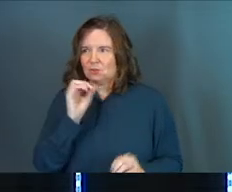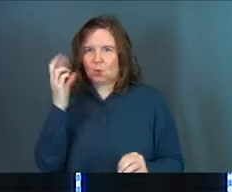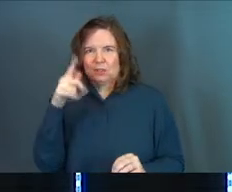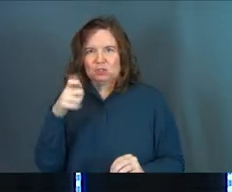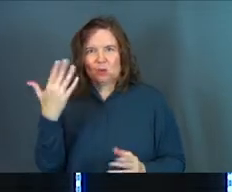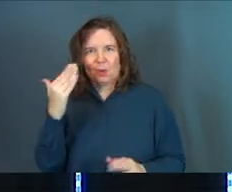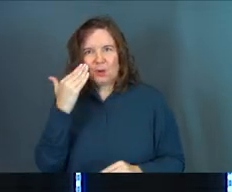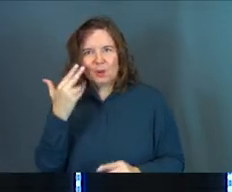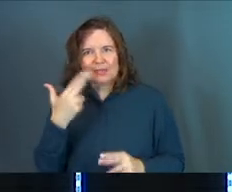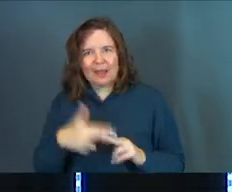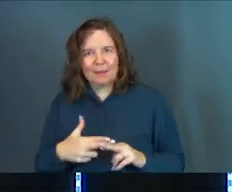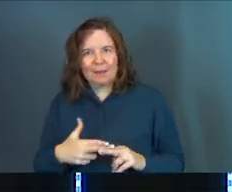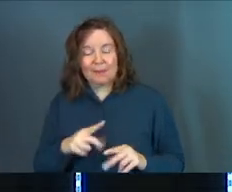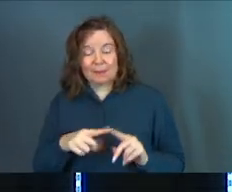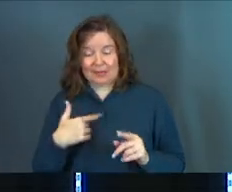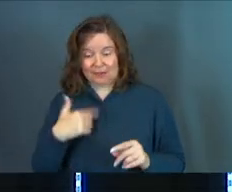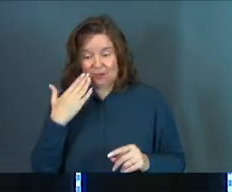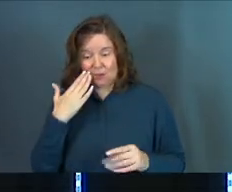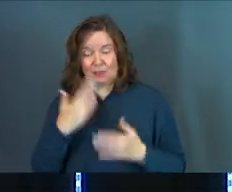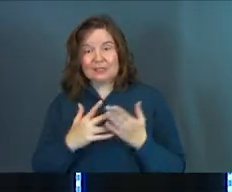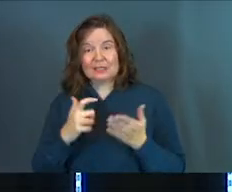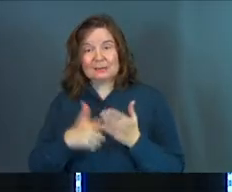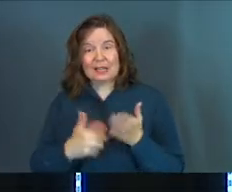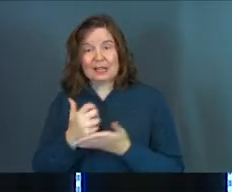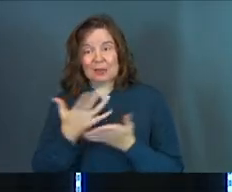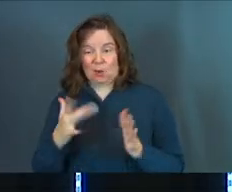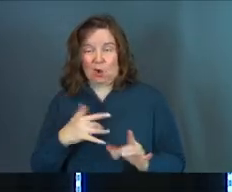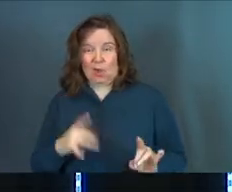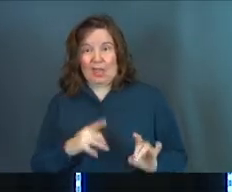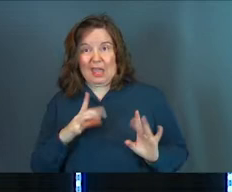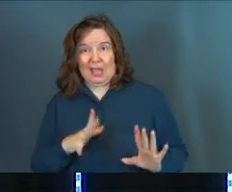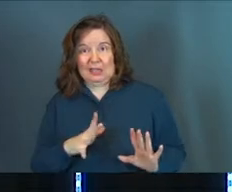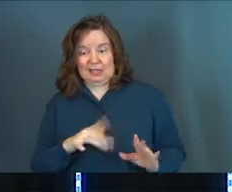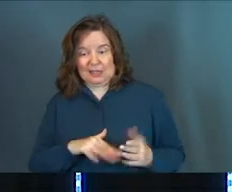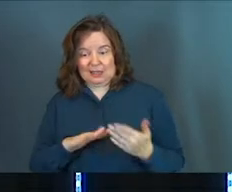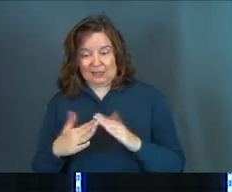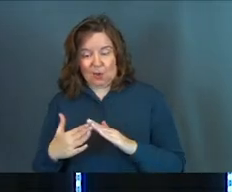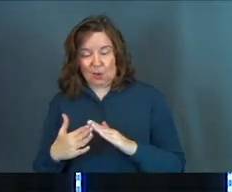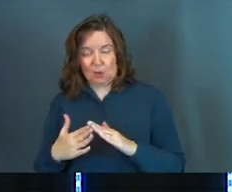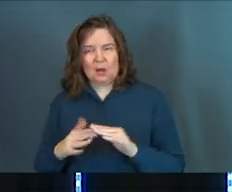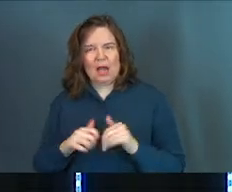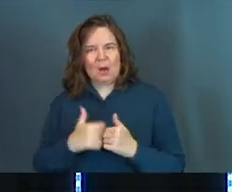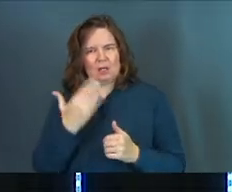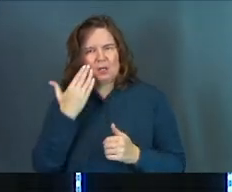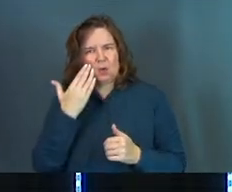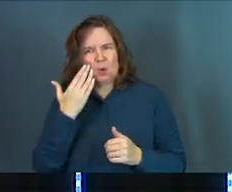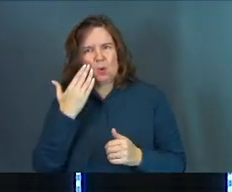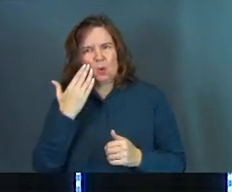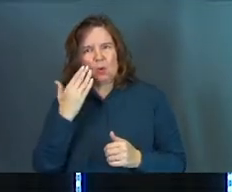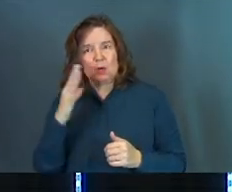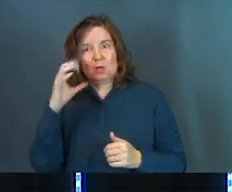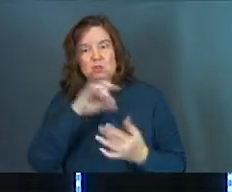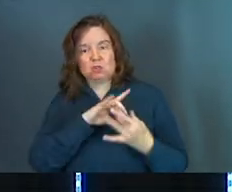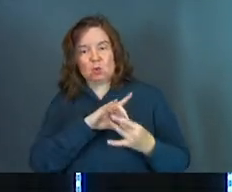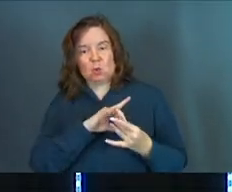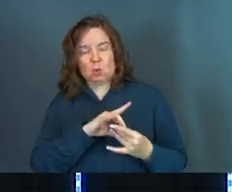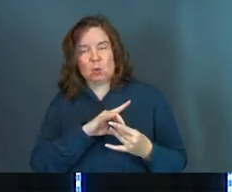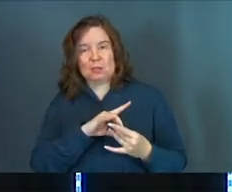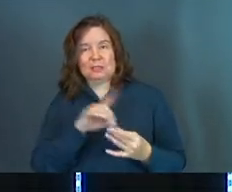name. Even if he knew that there was some tax collector that we all hate in the town, how would he necessarily